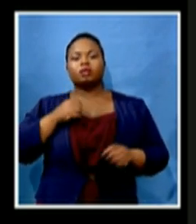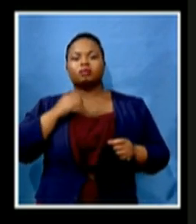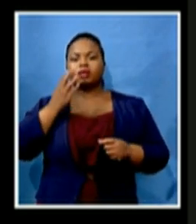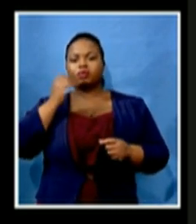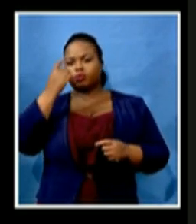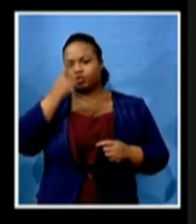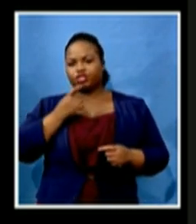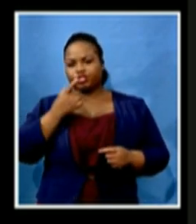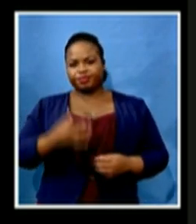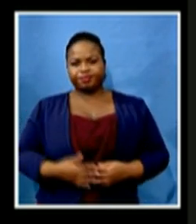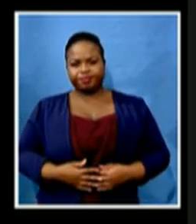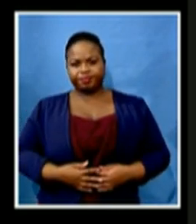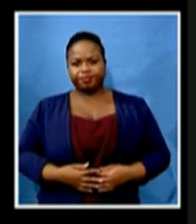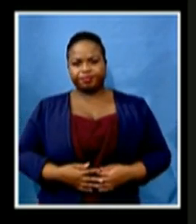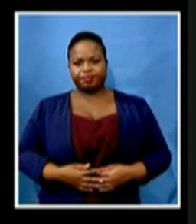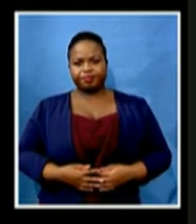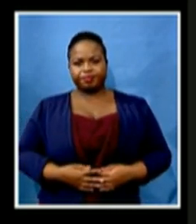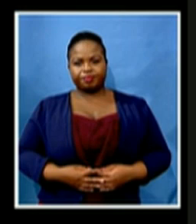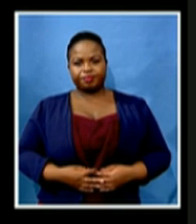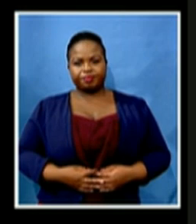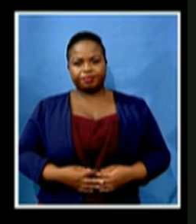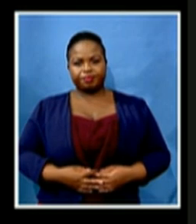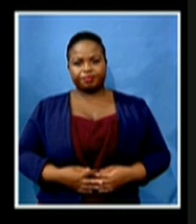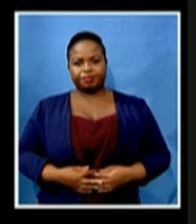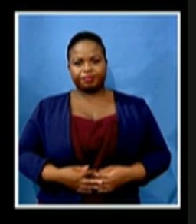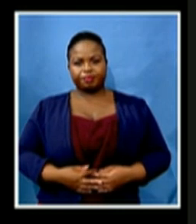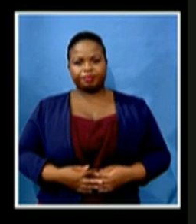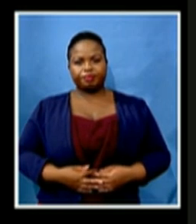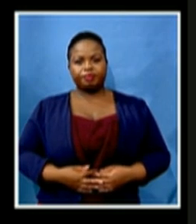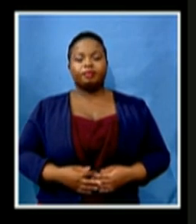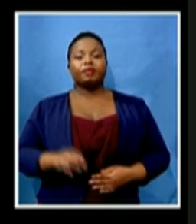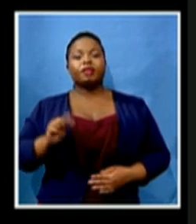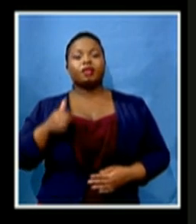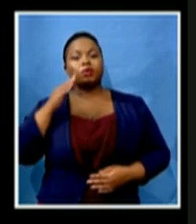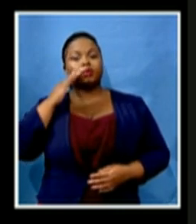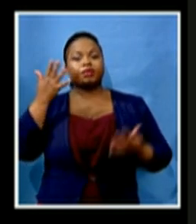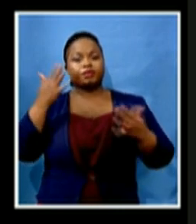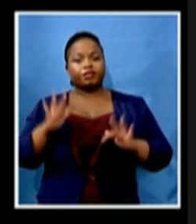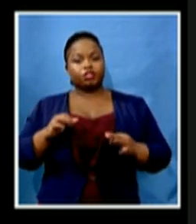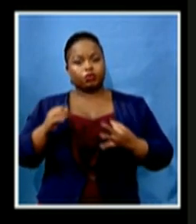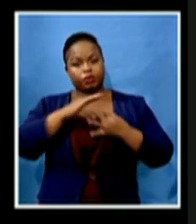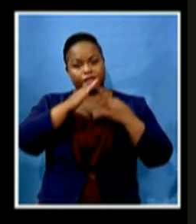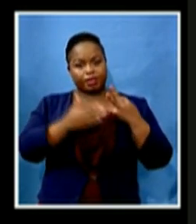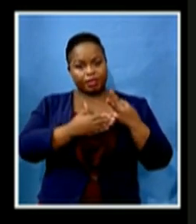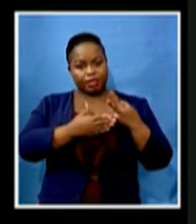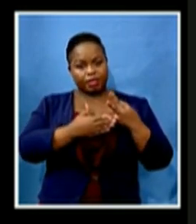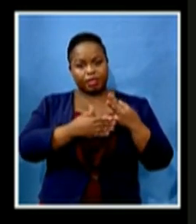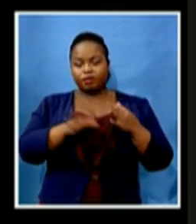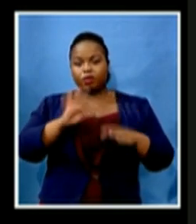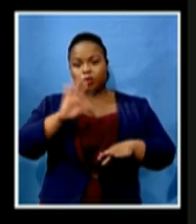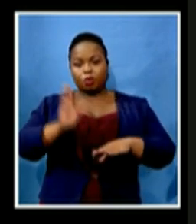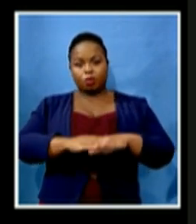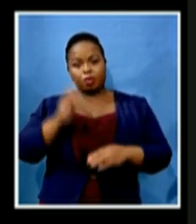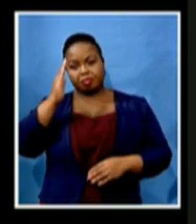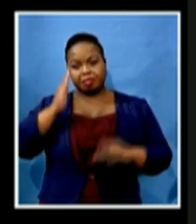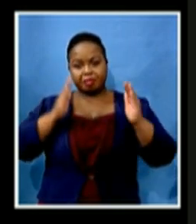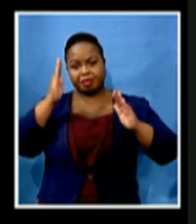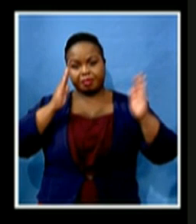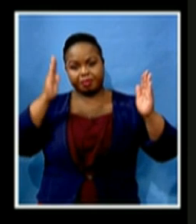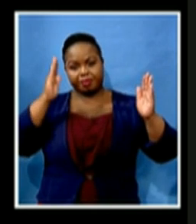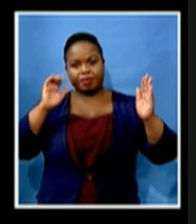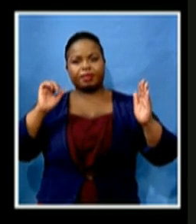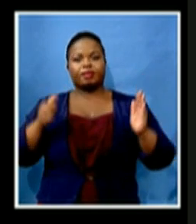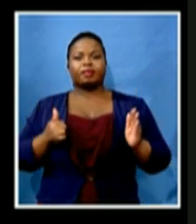are done with us. After these 3, if there are no other hands that do come in the interim, we will then close the questions and we